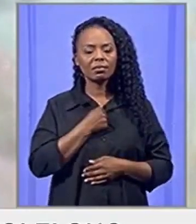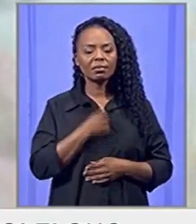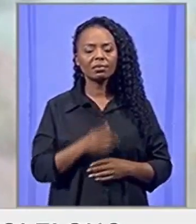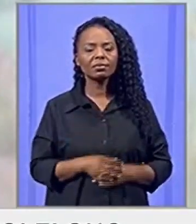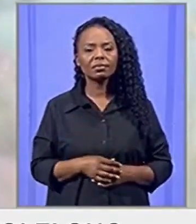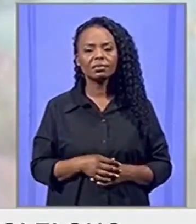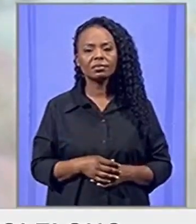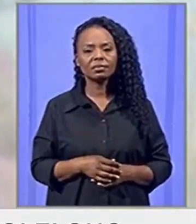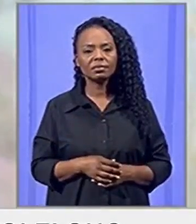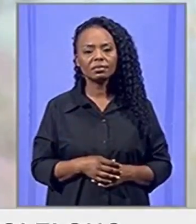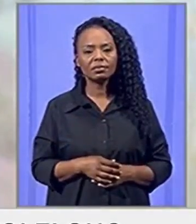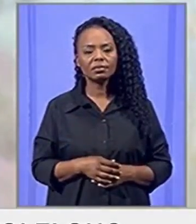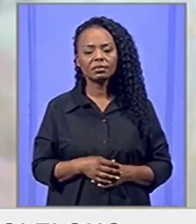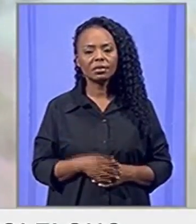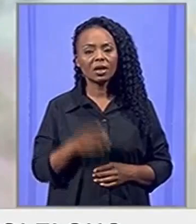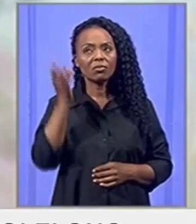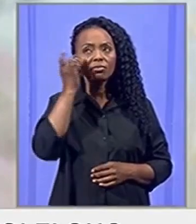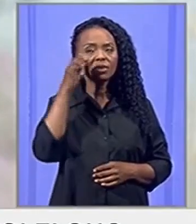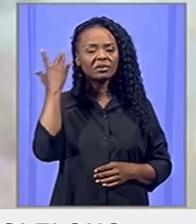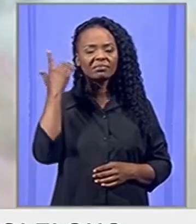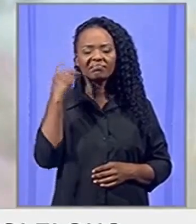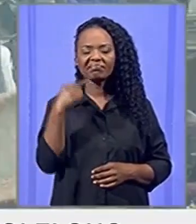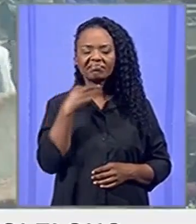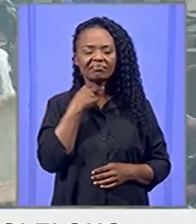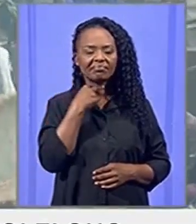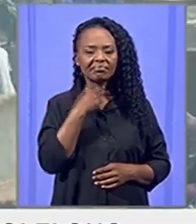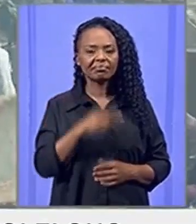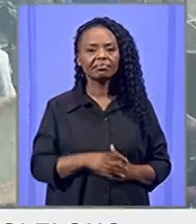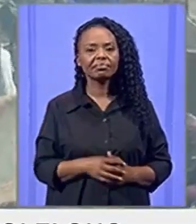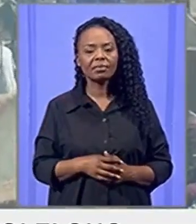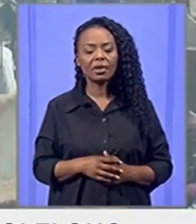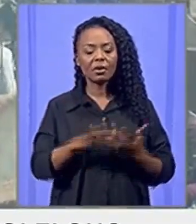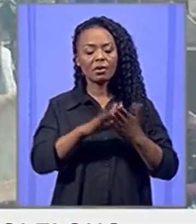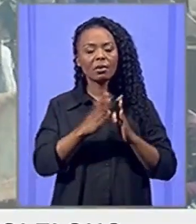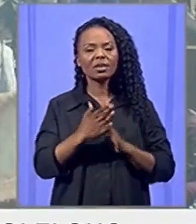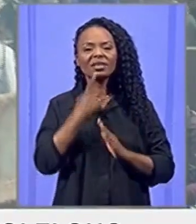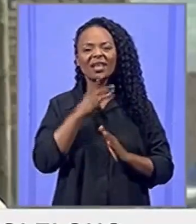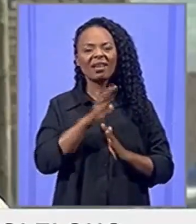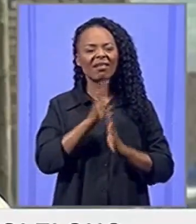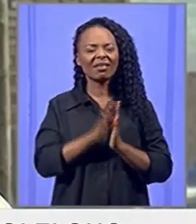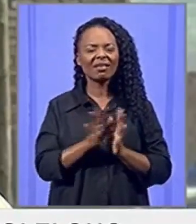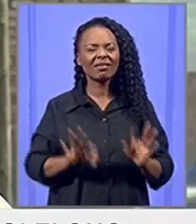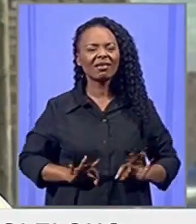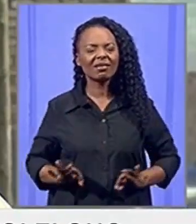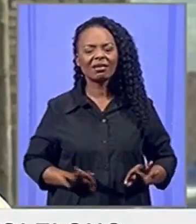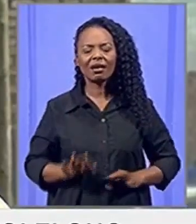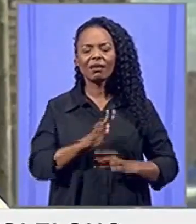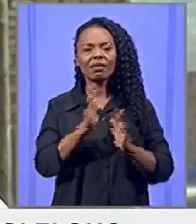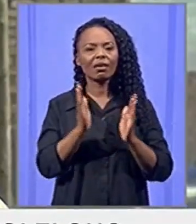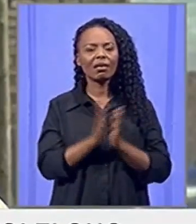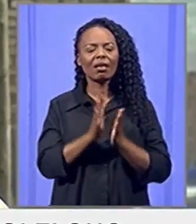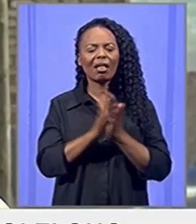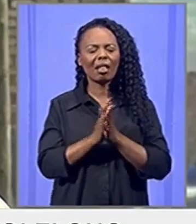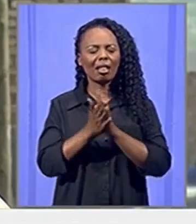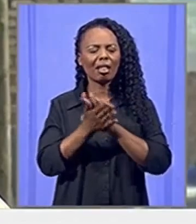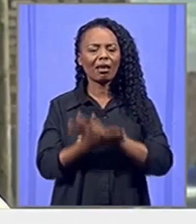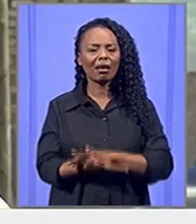Ha ke utlwe ka ke tlo kgona ho motela. Baagi ba re ba latlhegetswe ke tsotlhe. Ho tshile